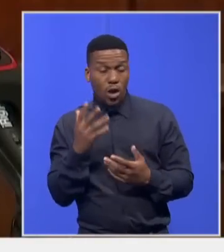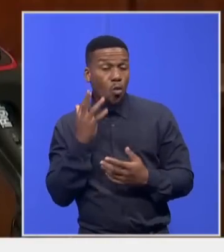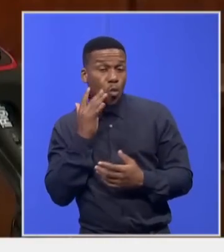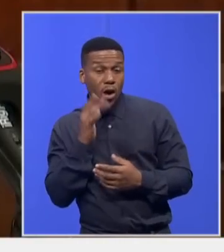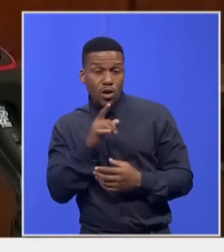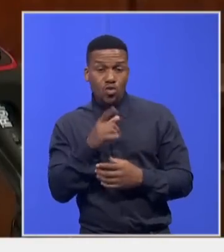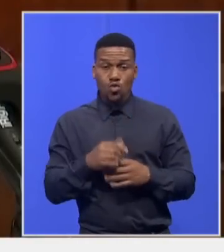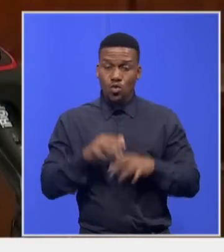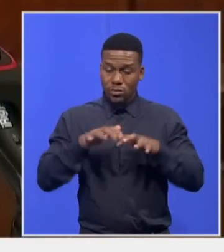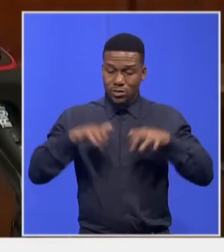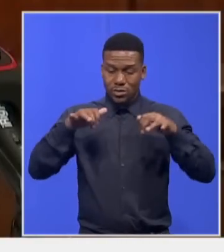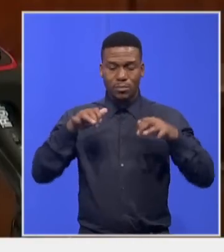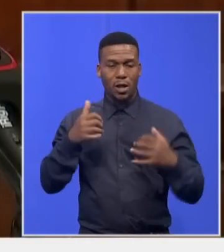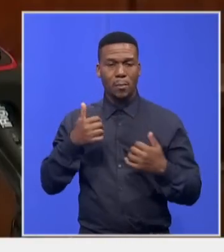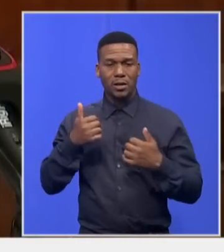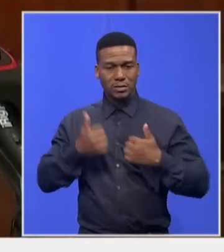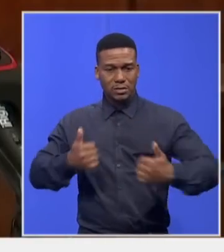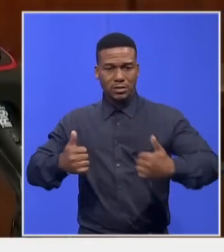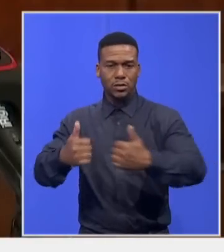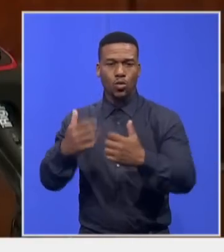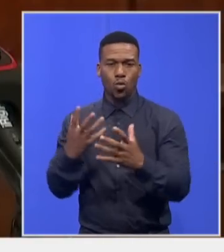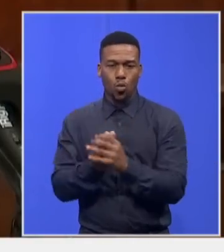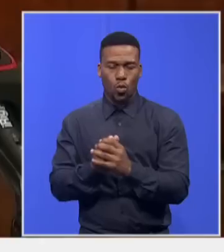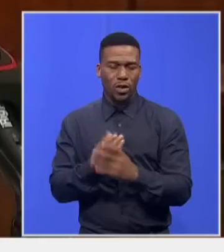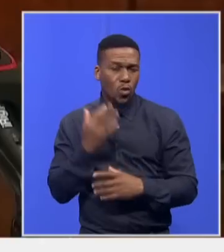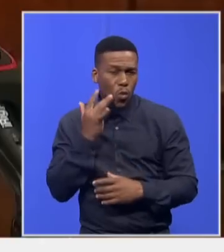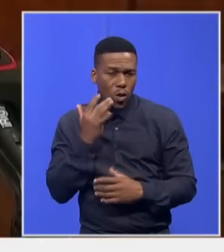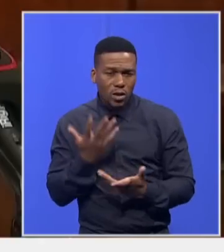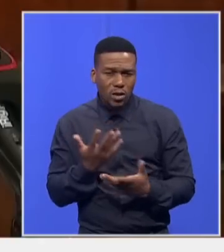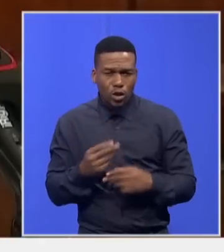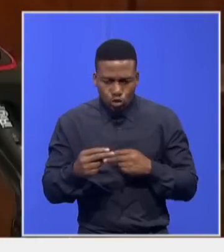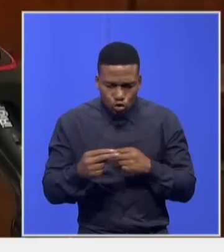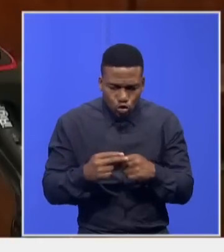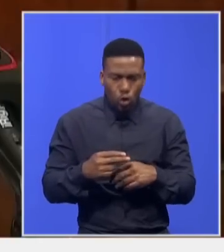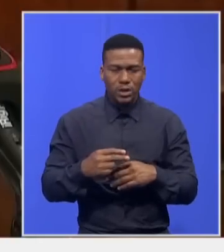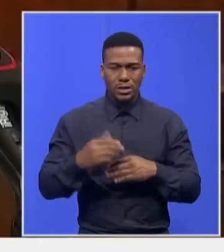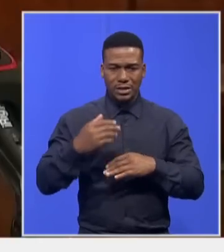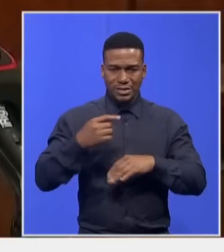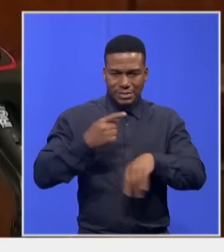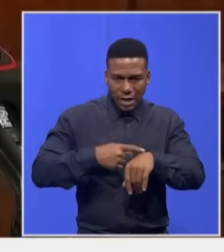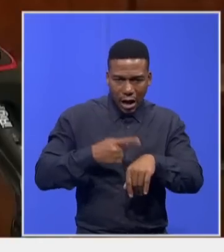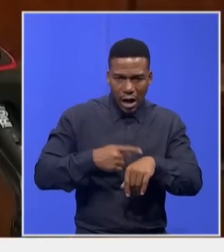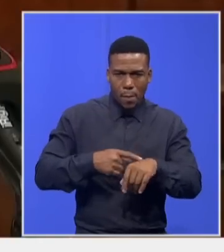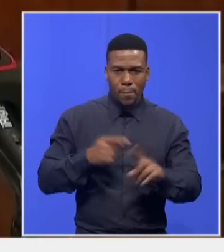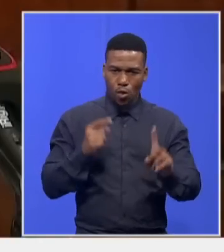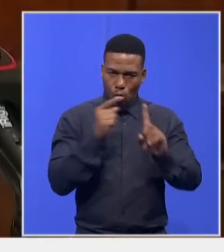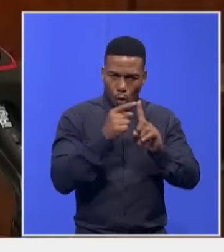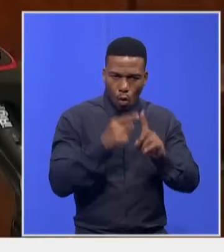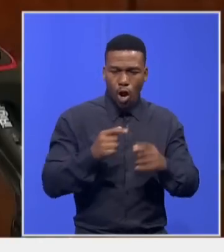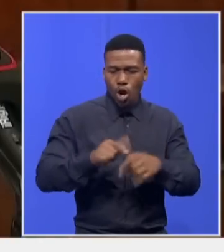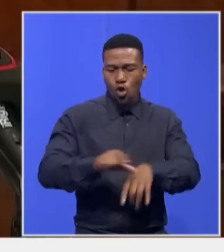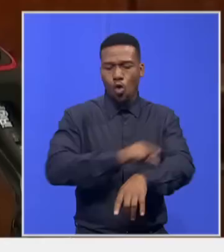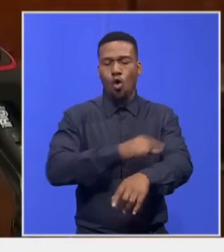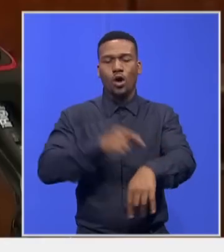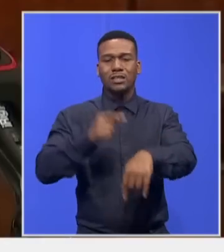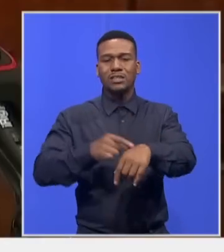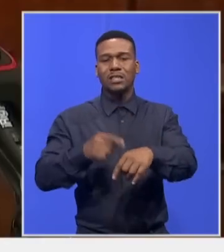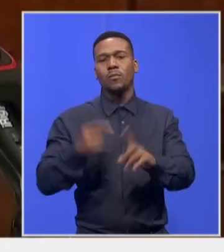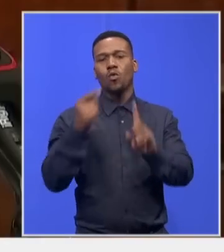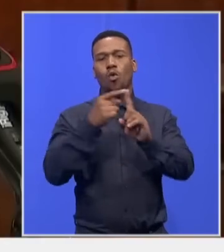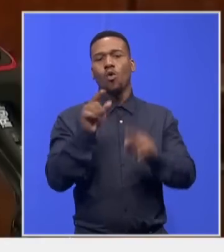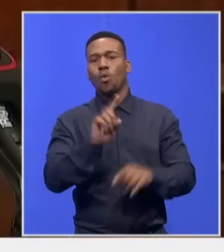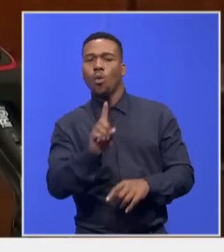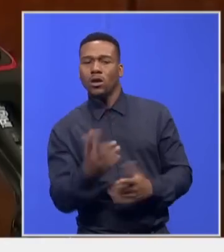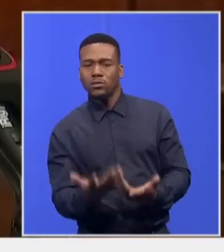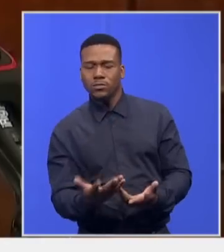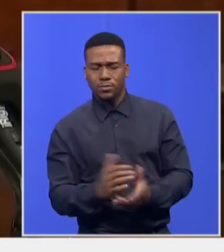And what would be your expectations in terms of some of the short-term and the long-term issues that you've noted down as the intervention methods that